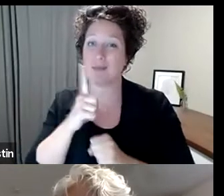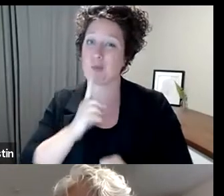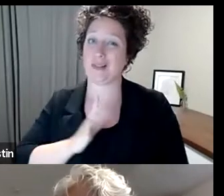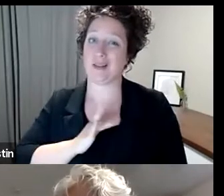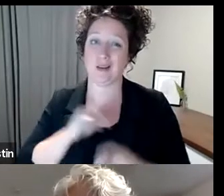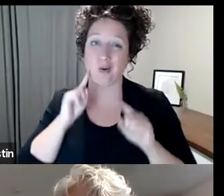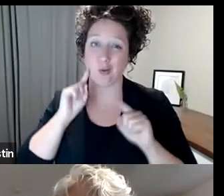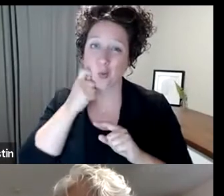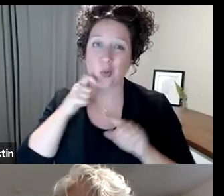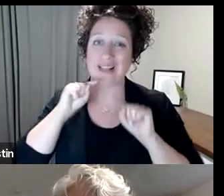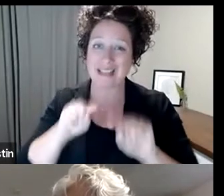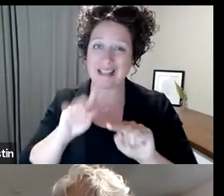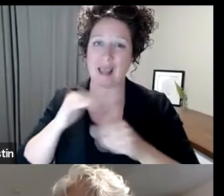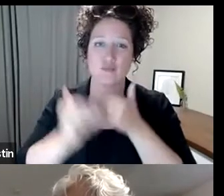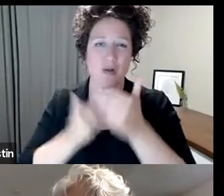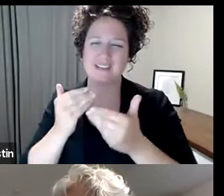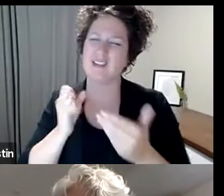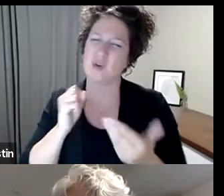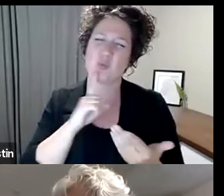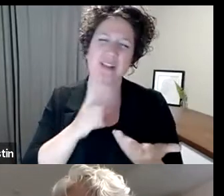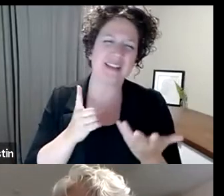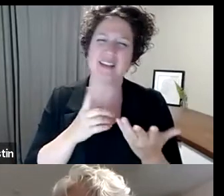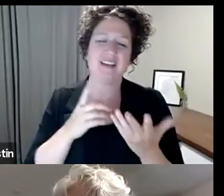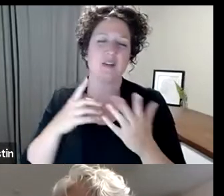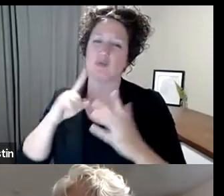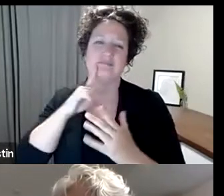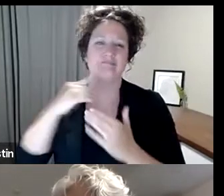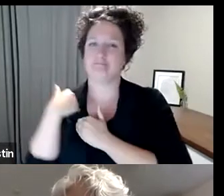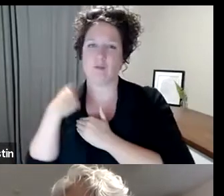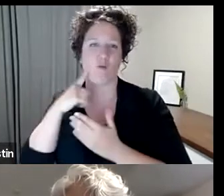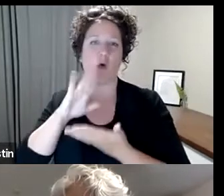the process. So I think it's incumbent on us all.